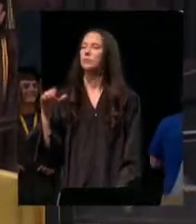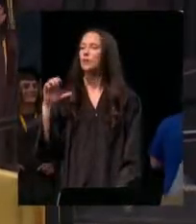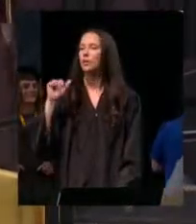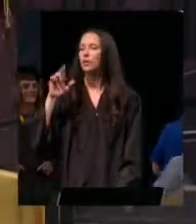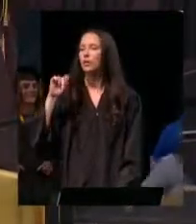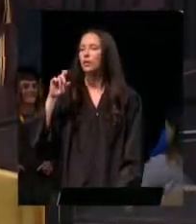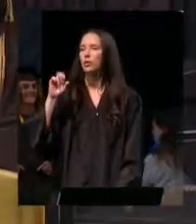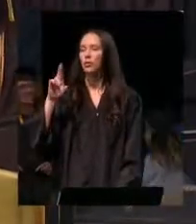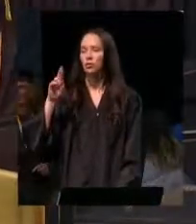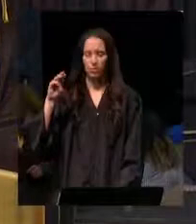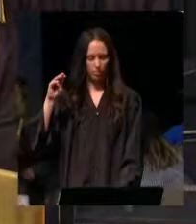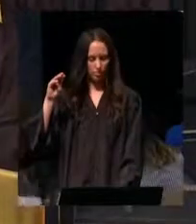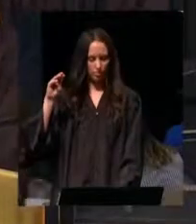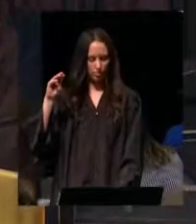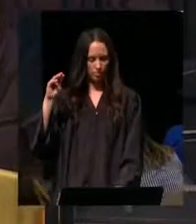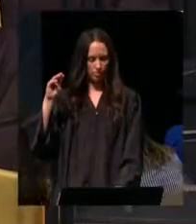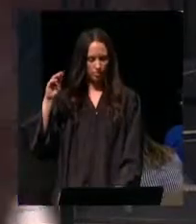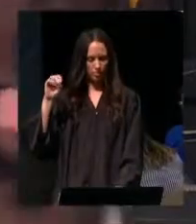Carter Moreau.